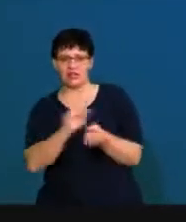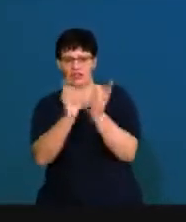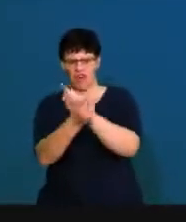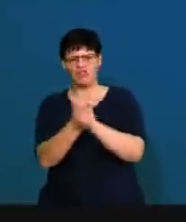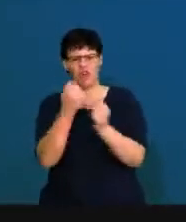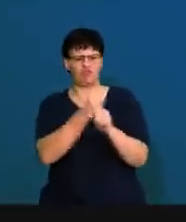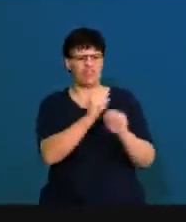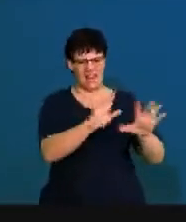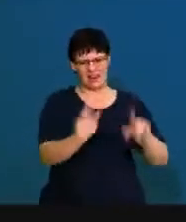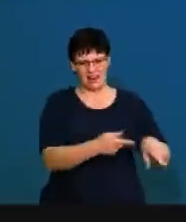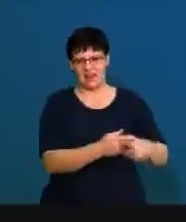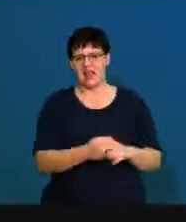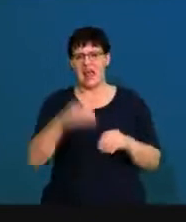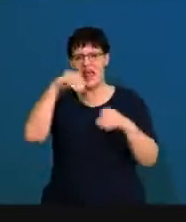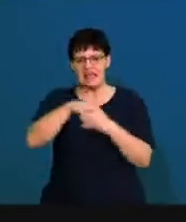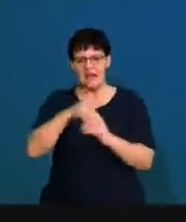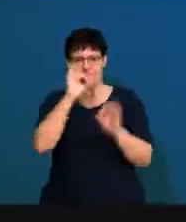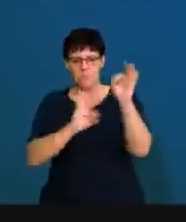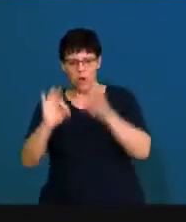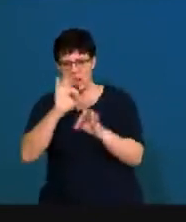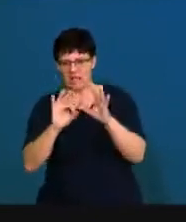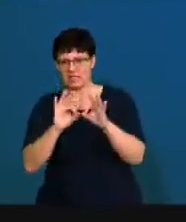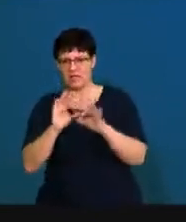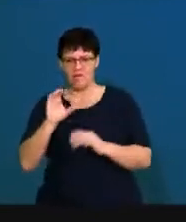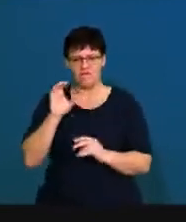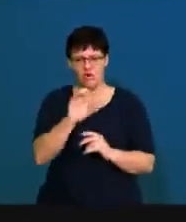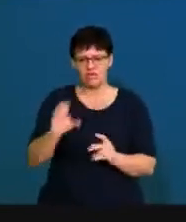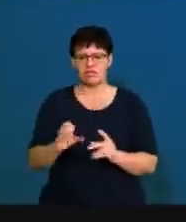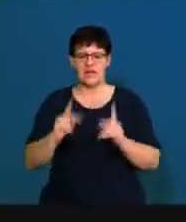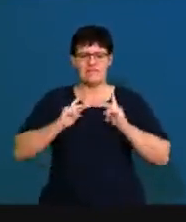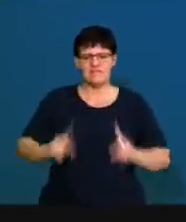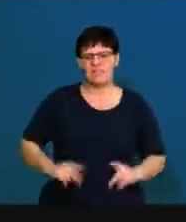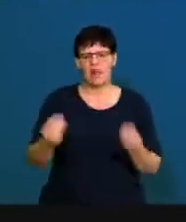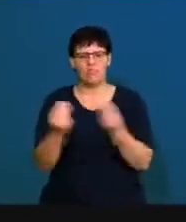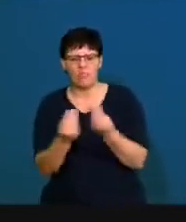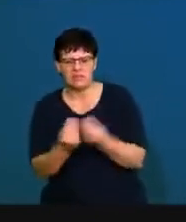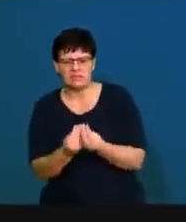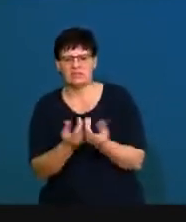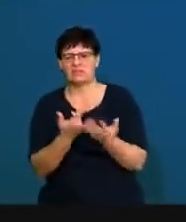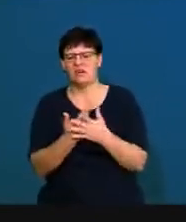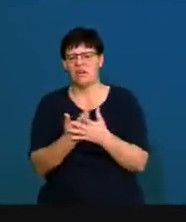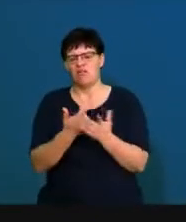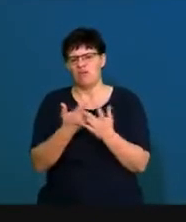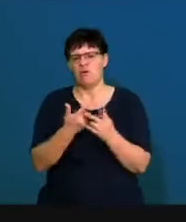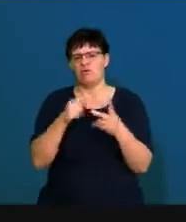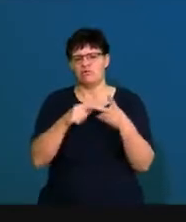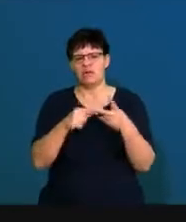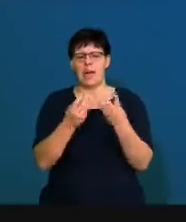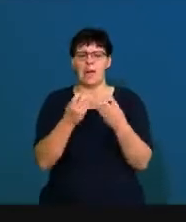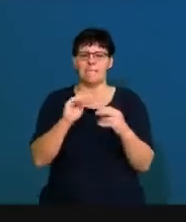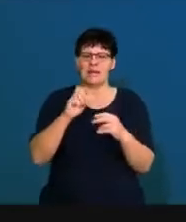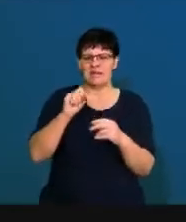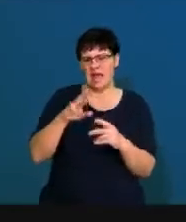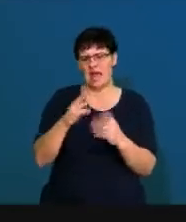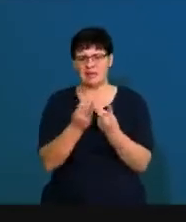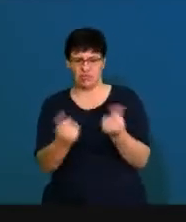Then intermolecular forces, as far as physical properties of, organic compounds under matter and materials. And